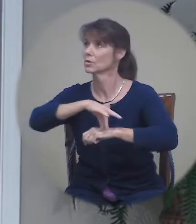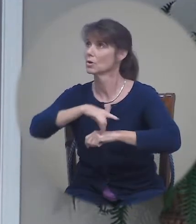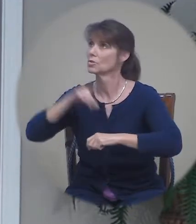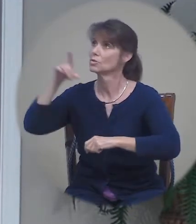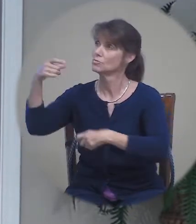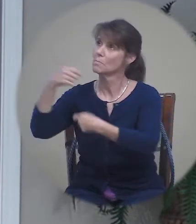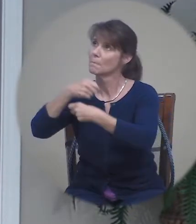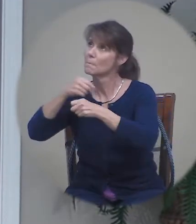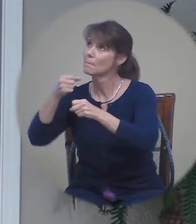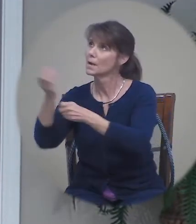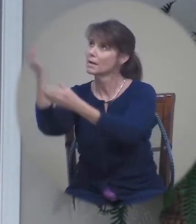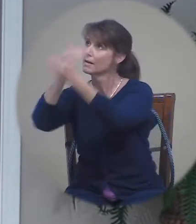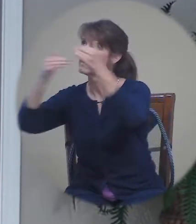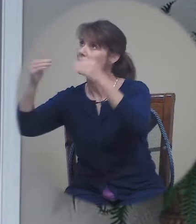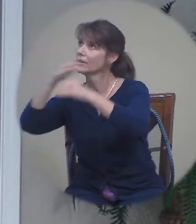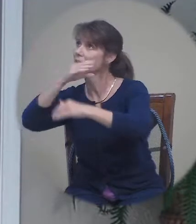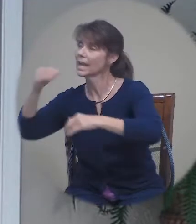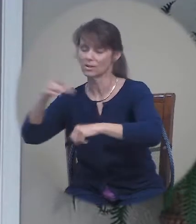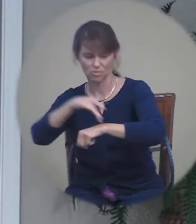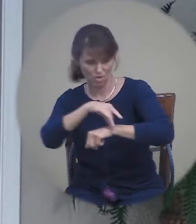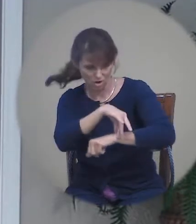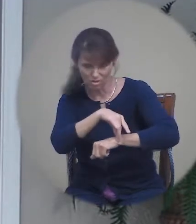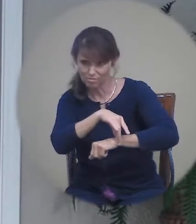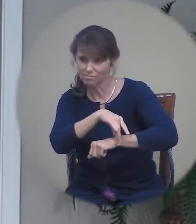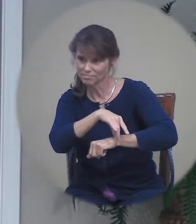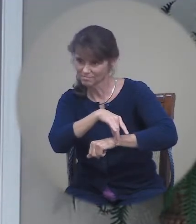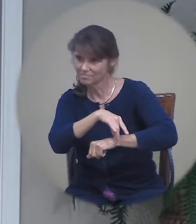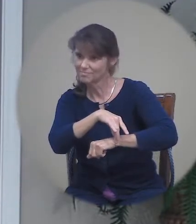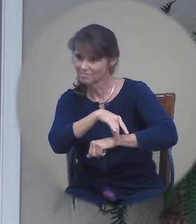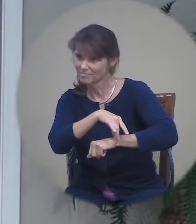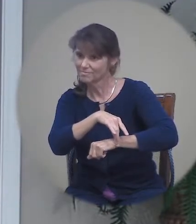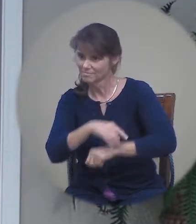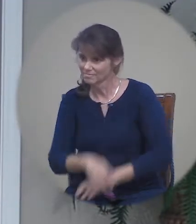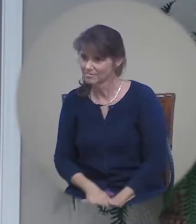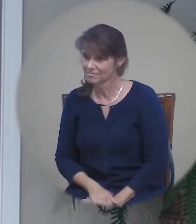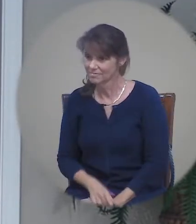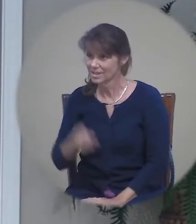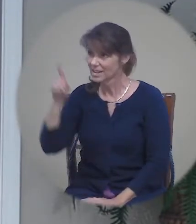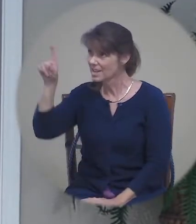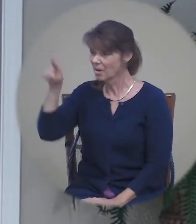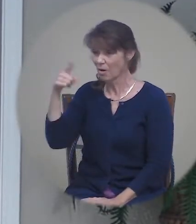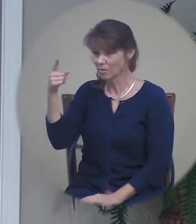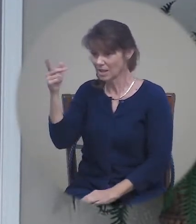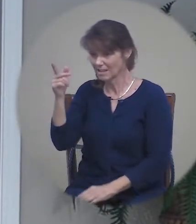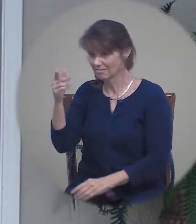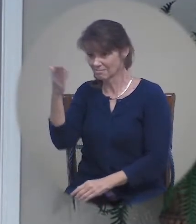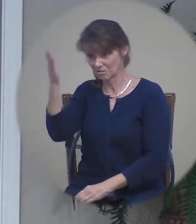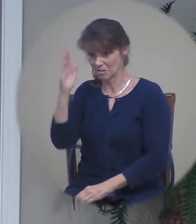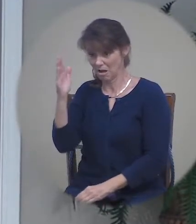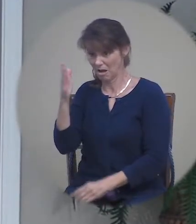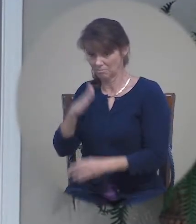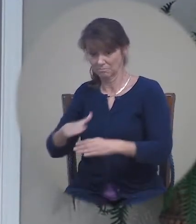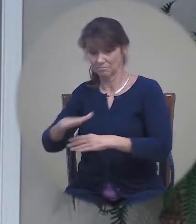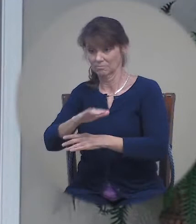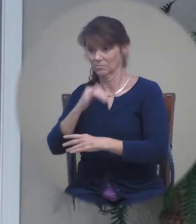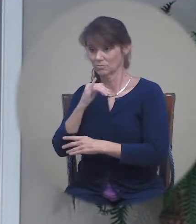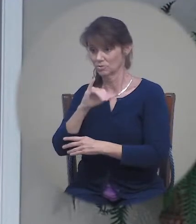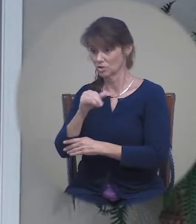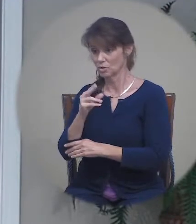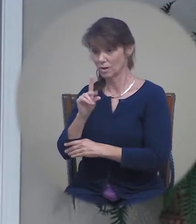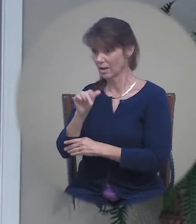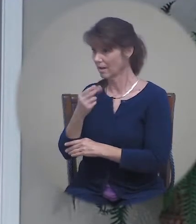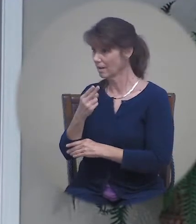earth. I mean, he was not just the God of Judah, was he? He was God over all the kingdoms of the